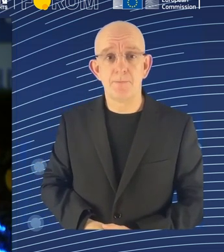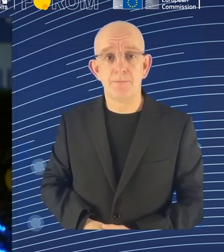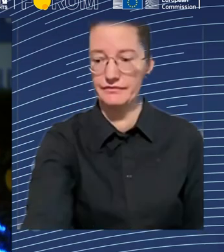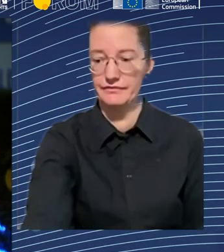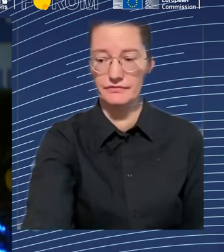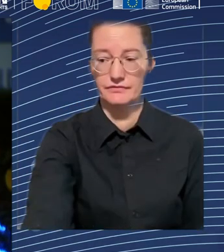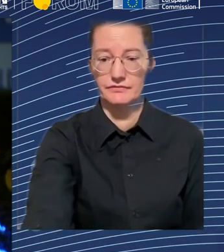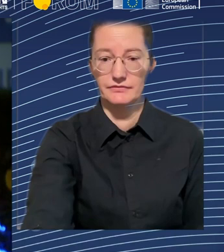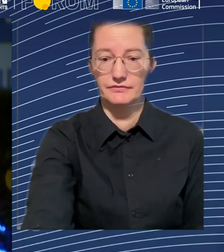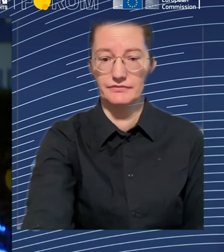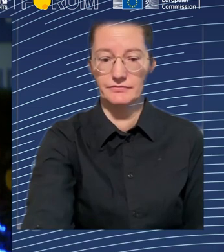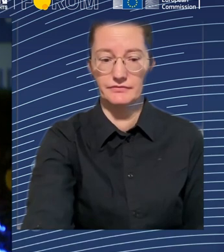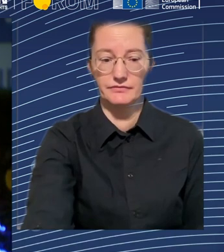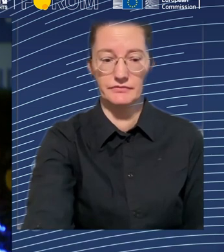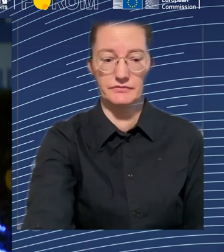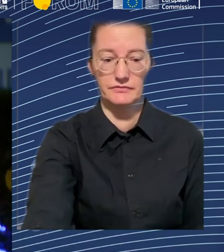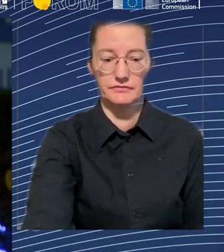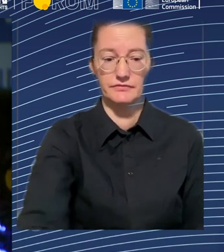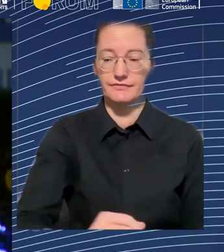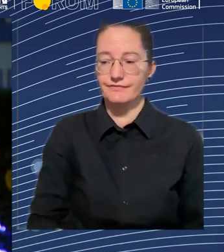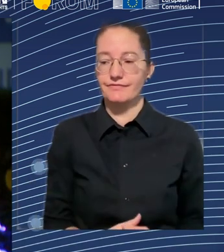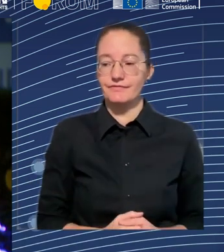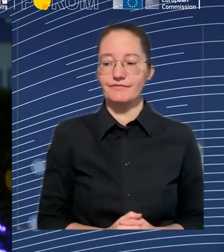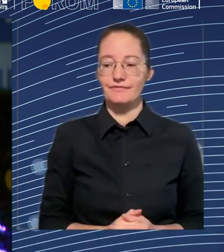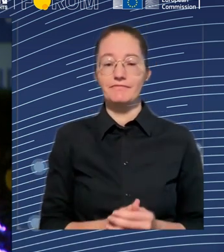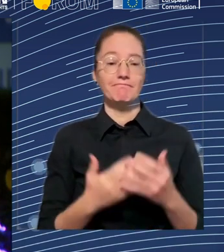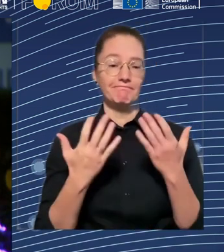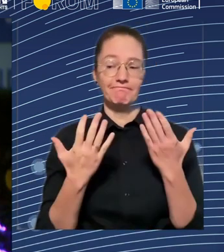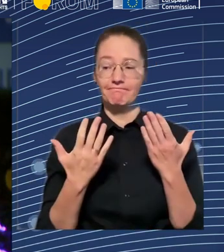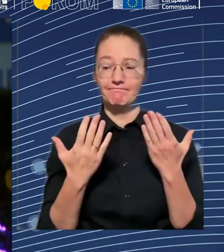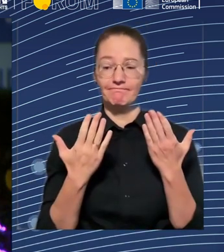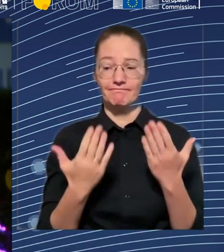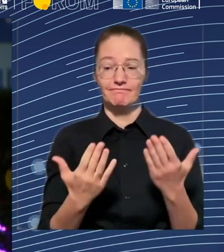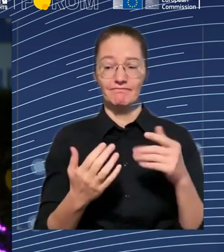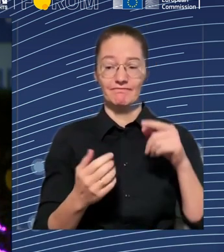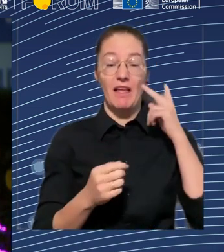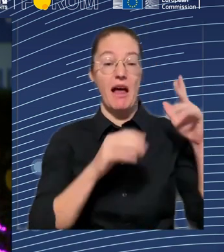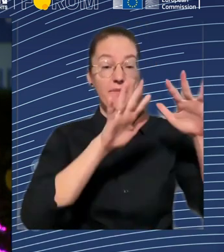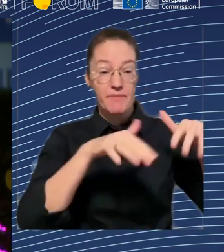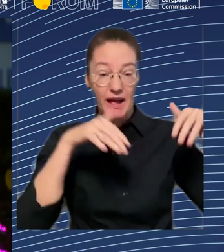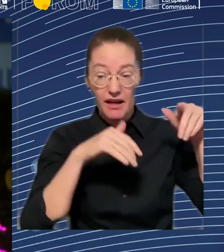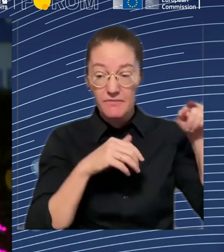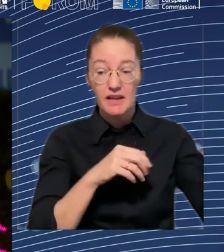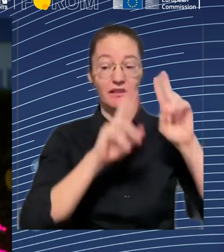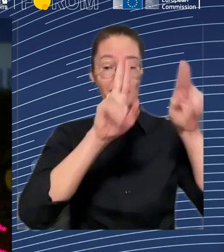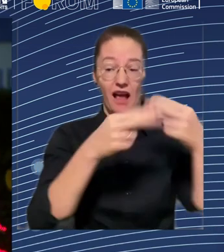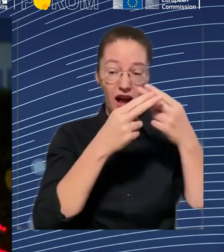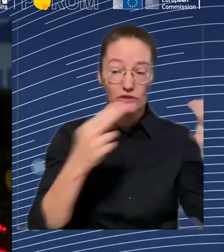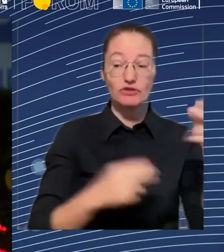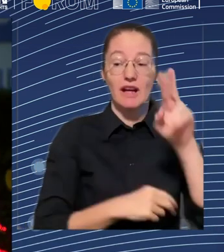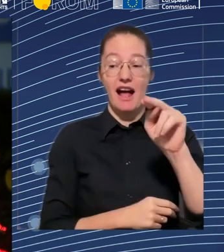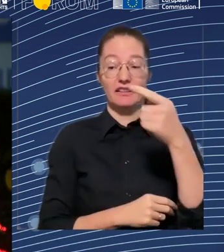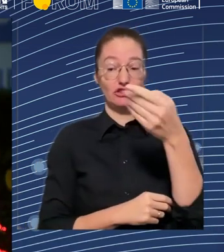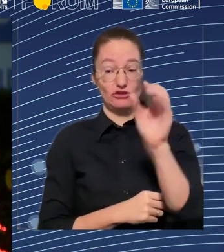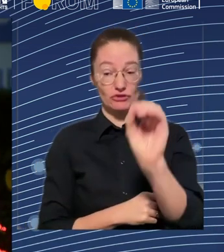they are our stakeholders, and we must take them into account. That was for my second point, and